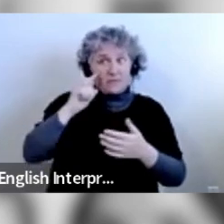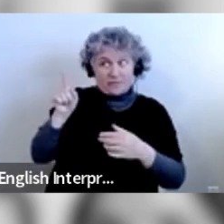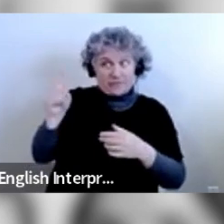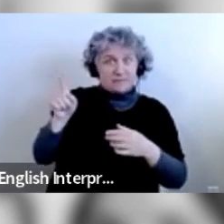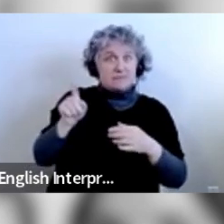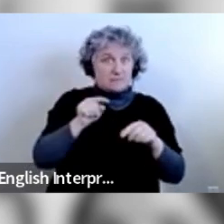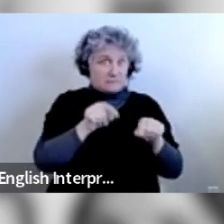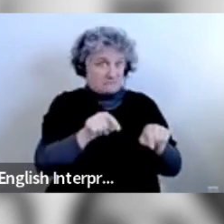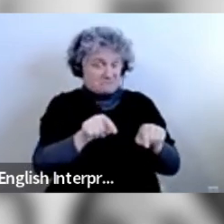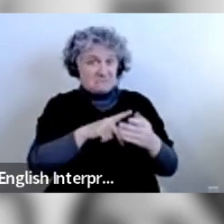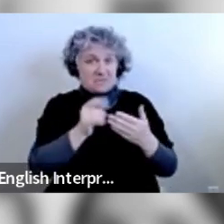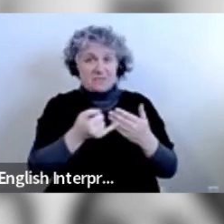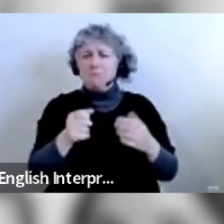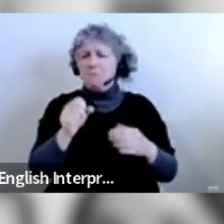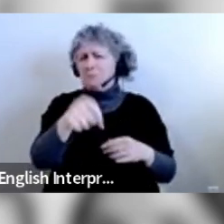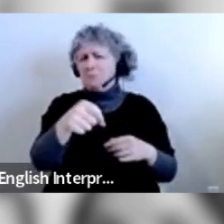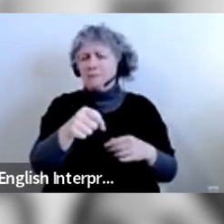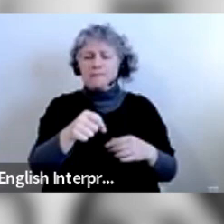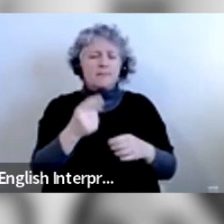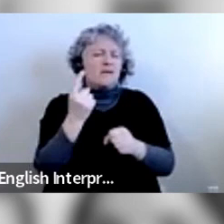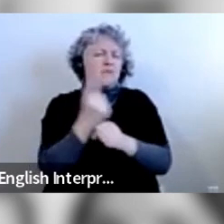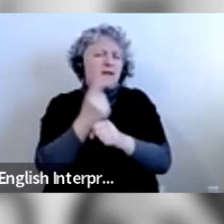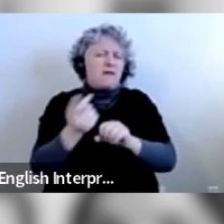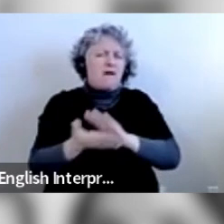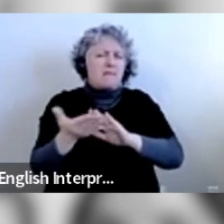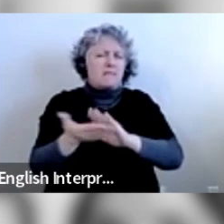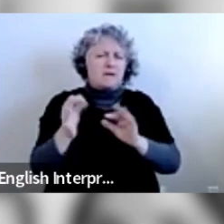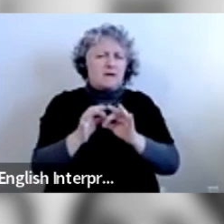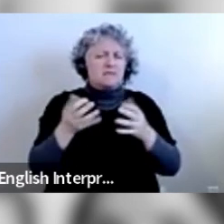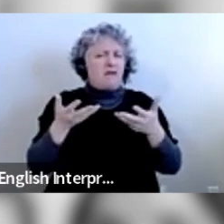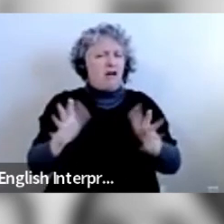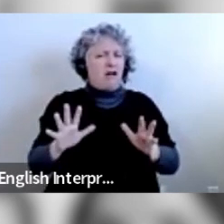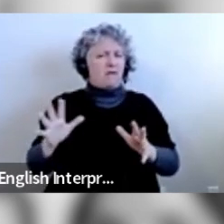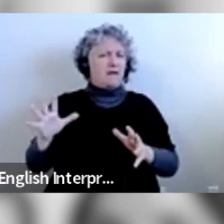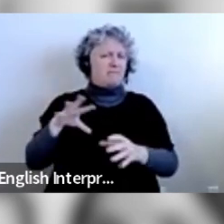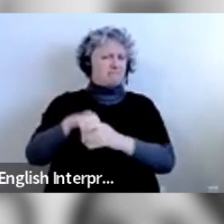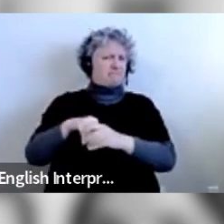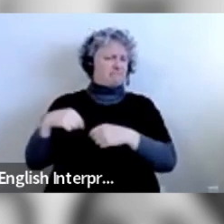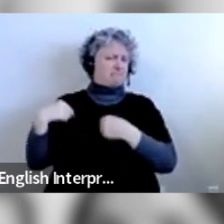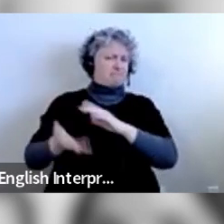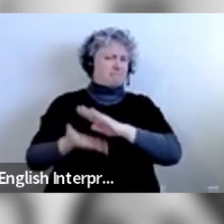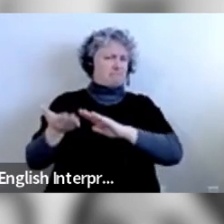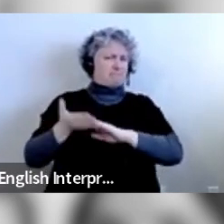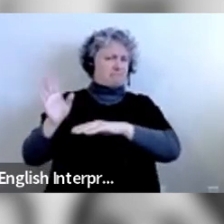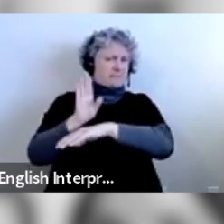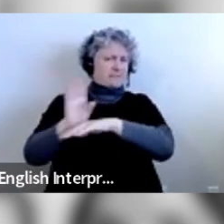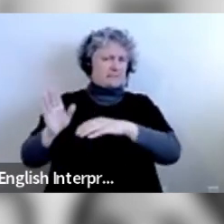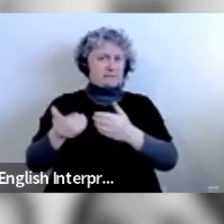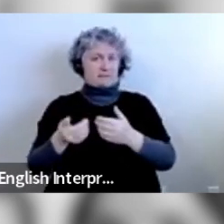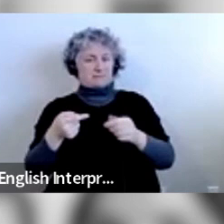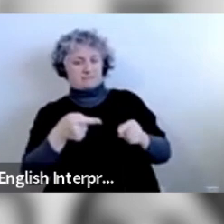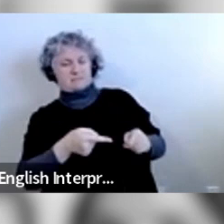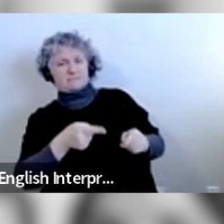these are regular operating costs that you were already going to incur that aren't necessarily exclusive to your project,